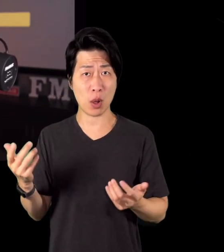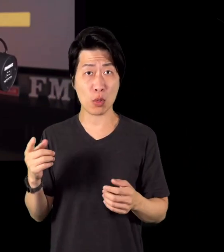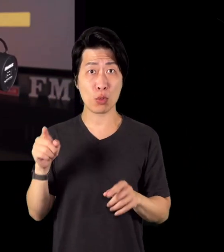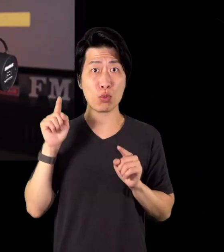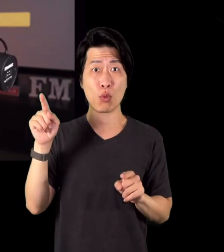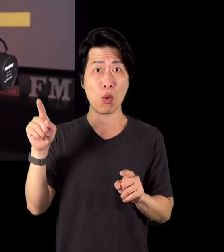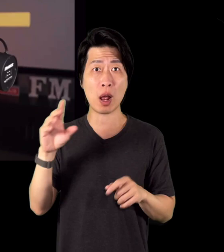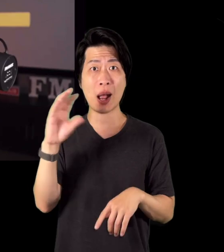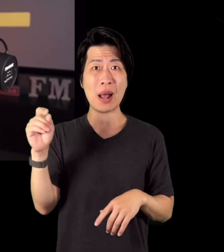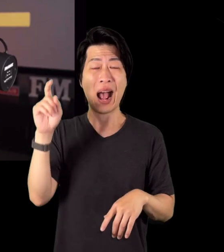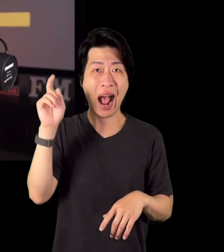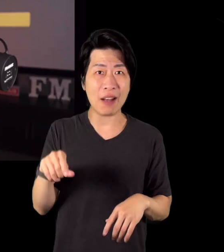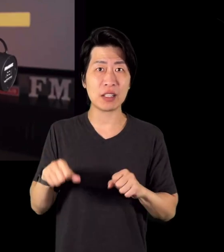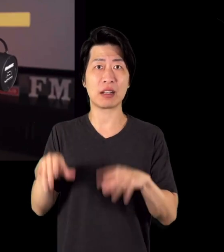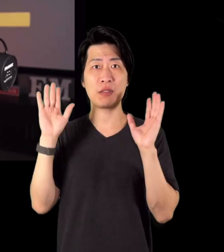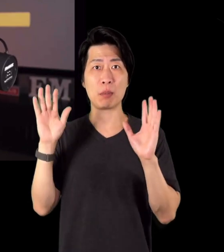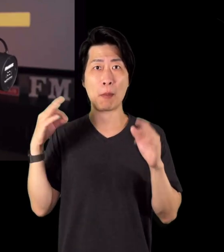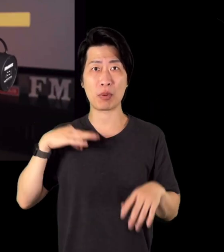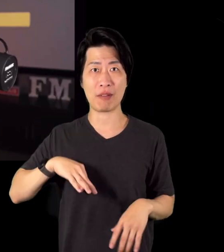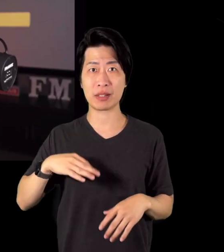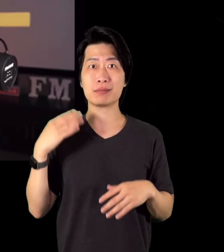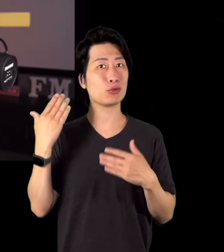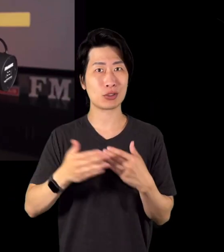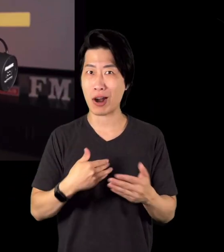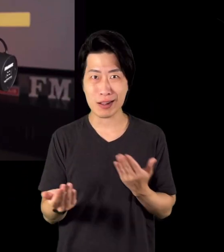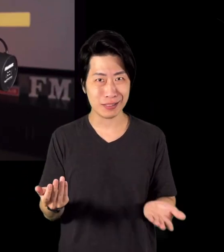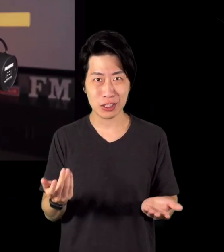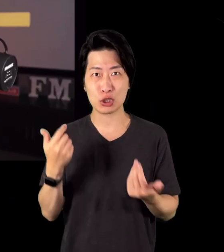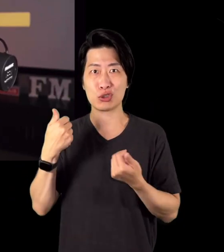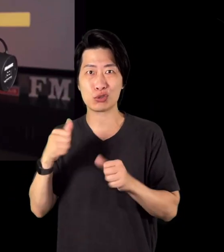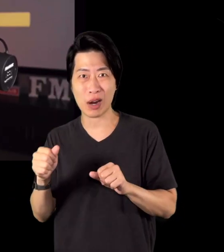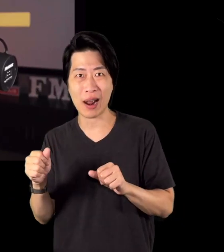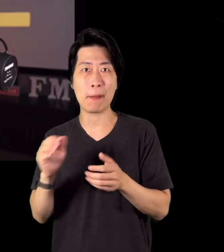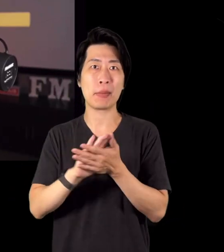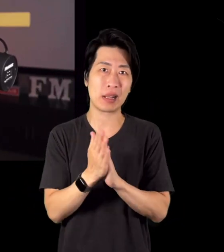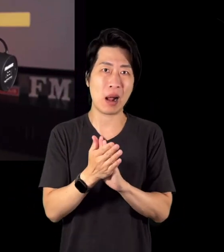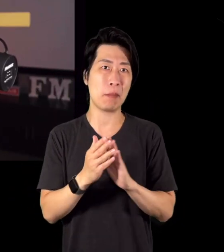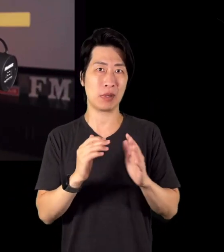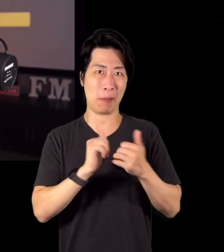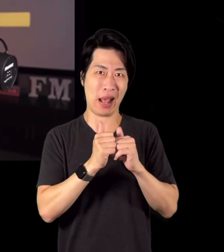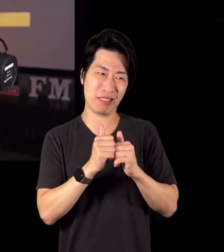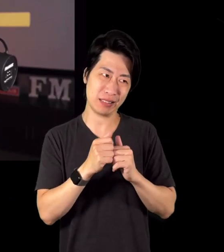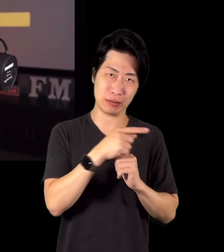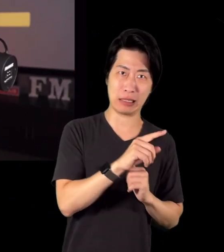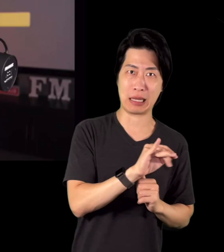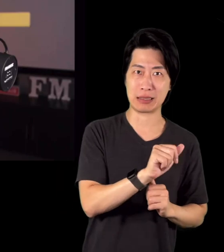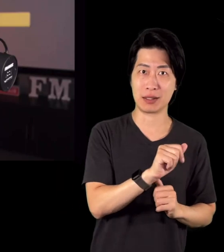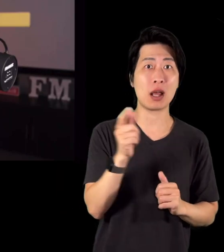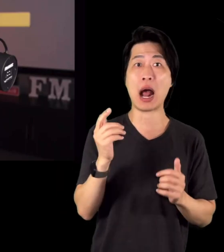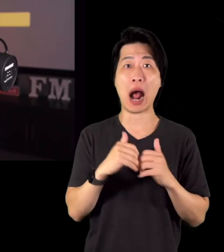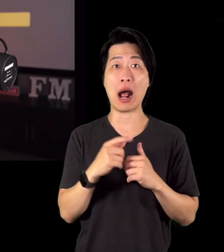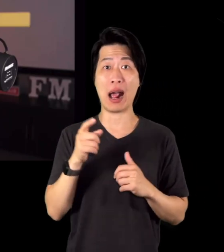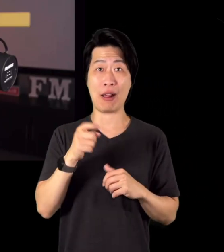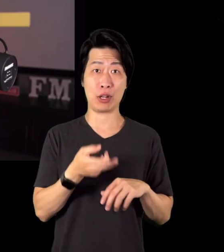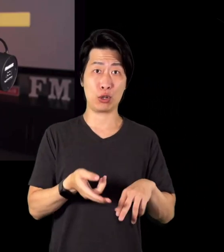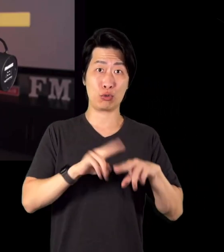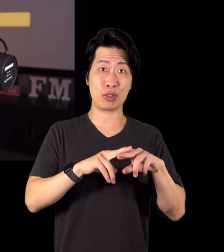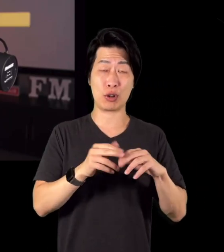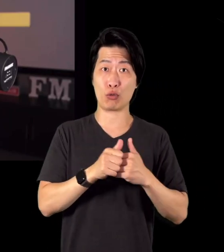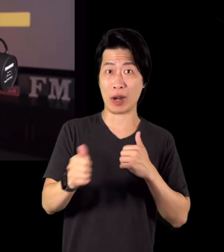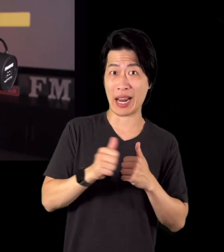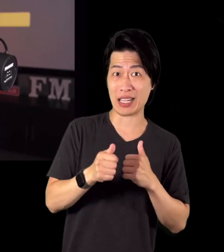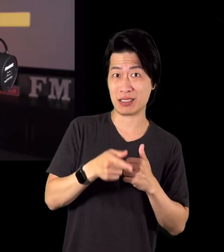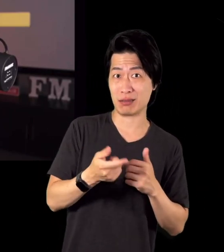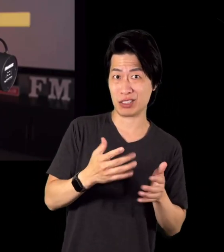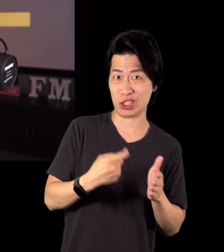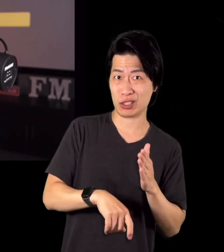that those companies have to give up profits regardless to try and be competitive by either increasing the range in an already cheaper